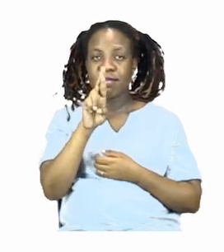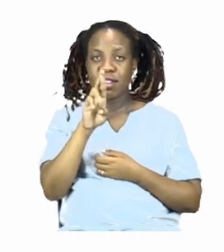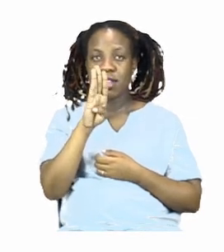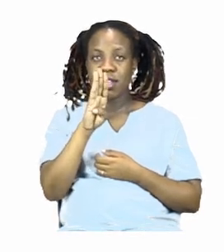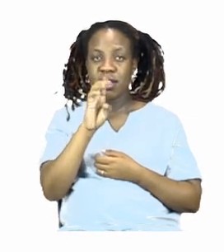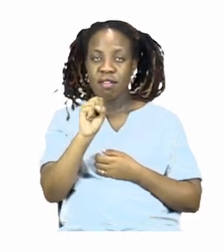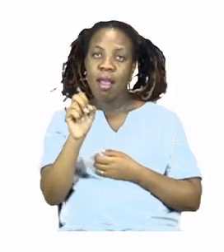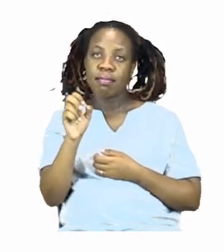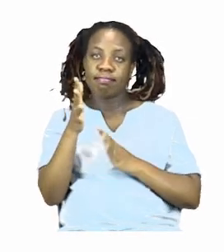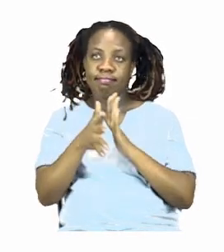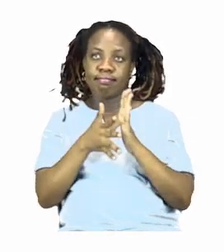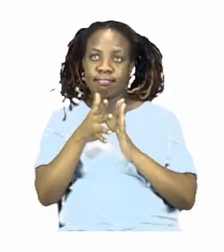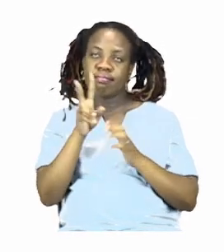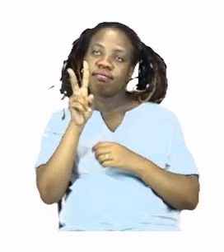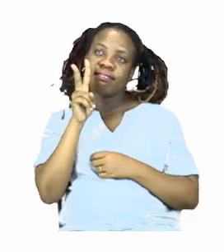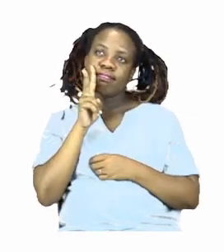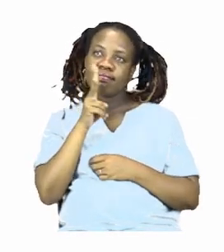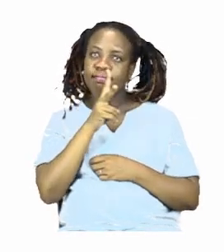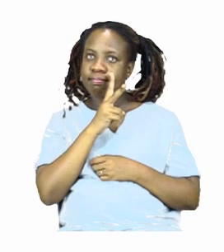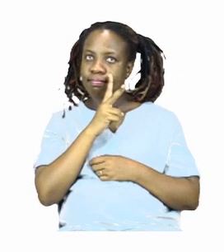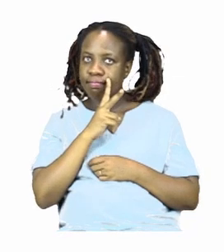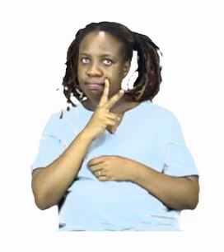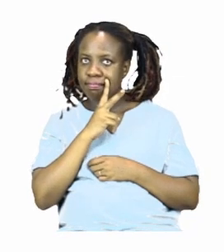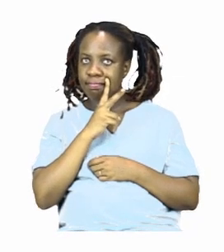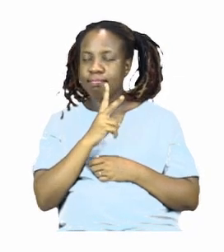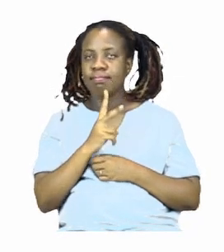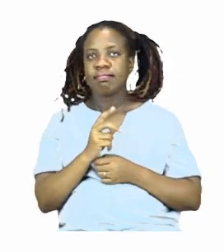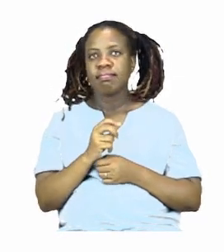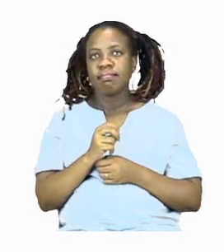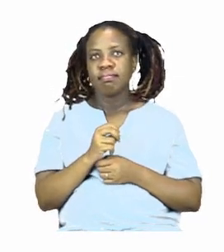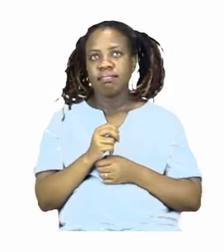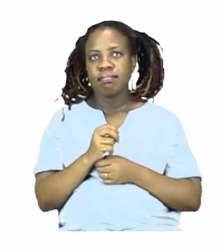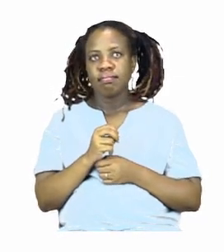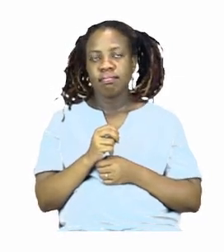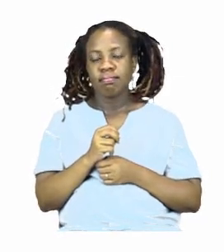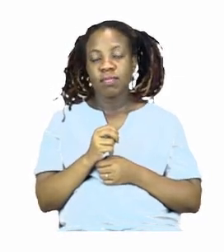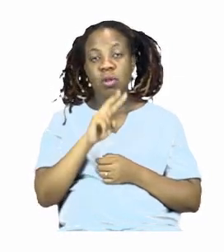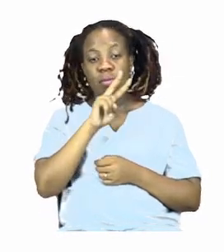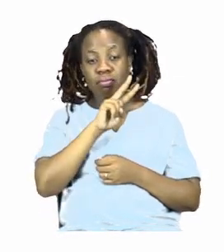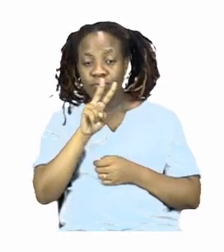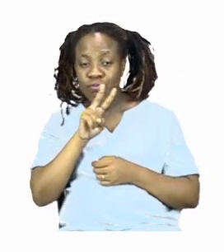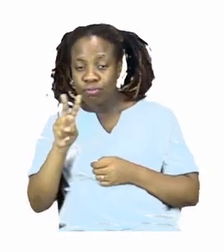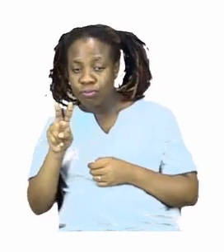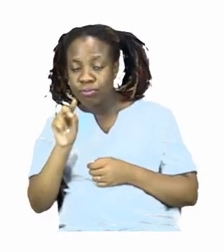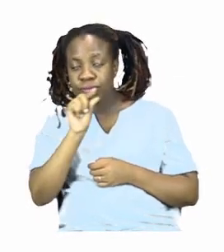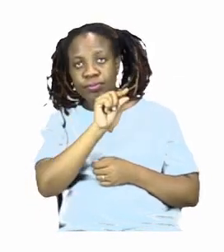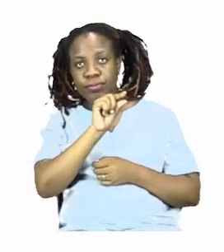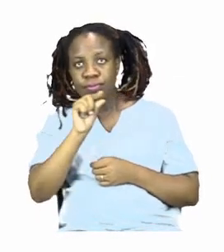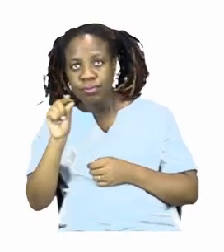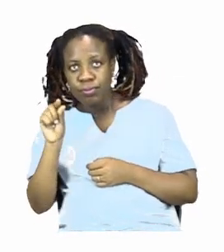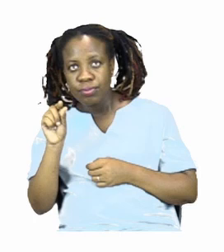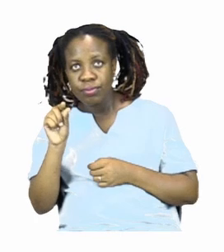says here, what verbs are they? Read the sentence and say which verb